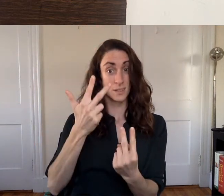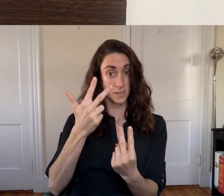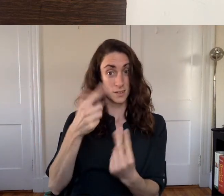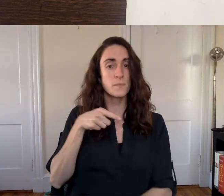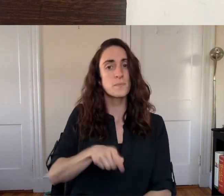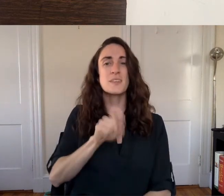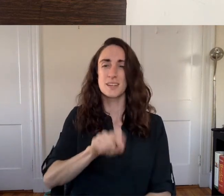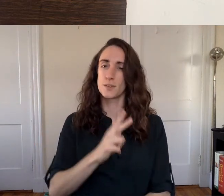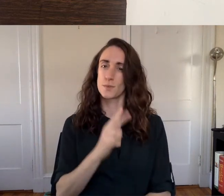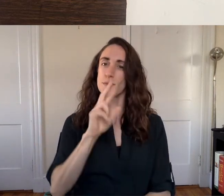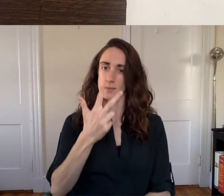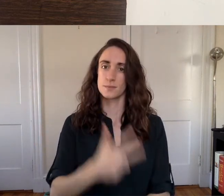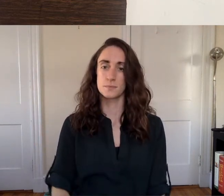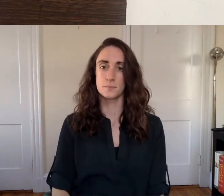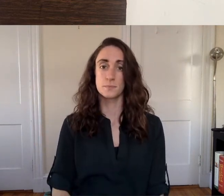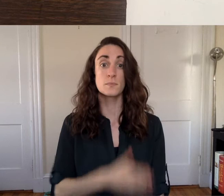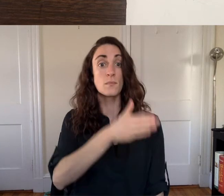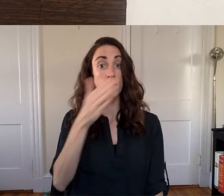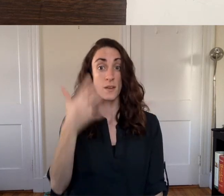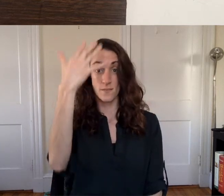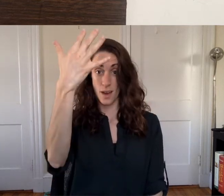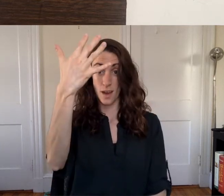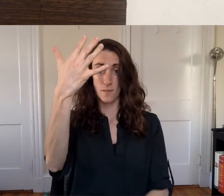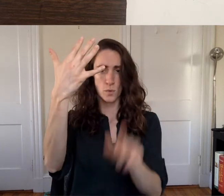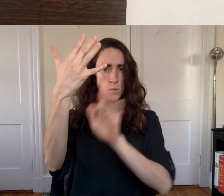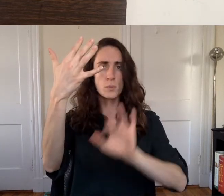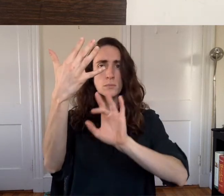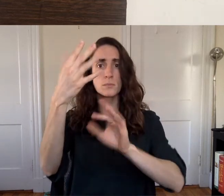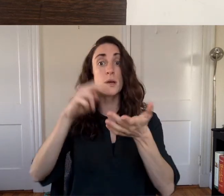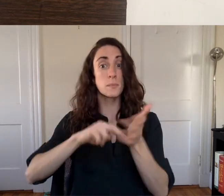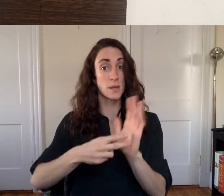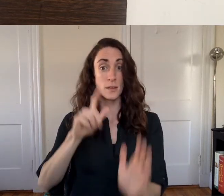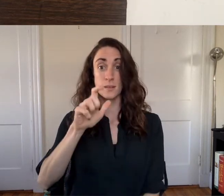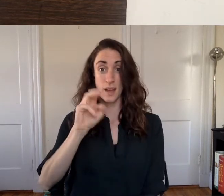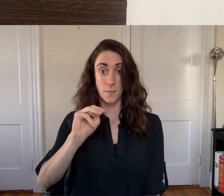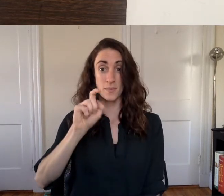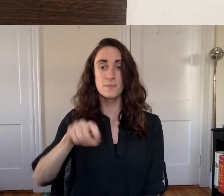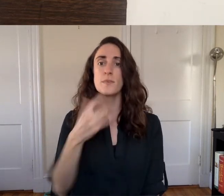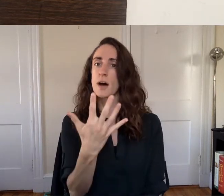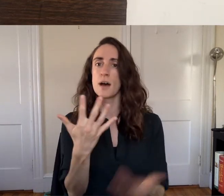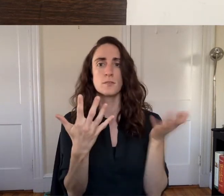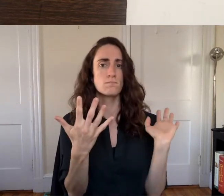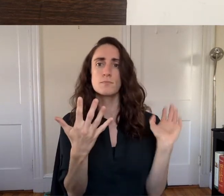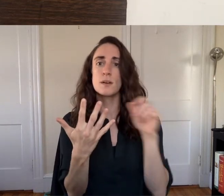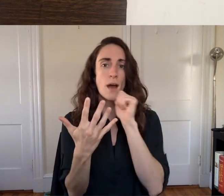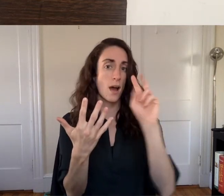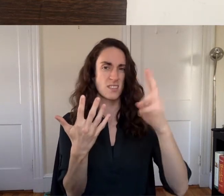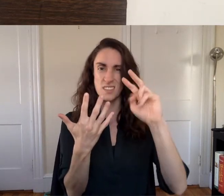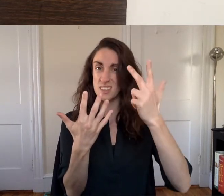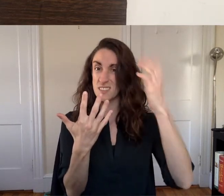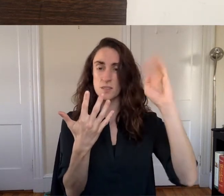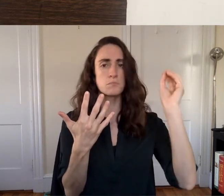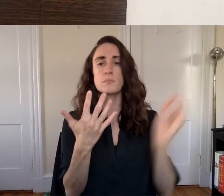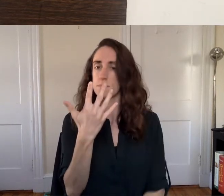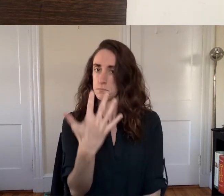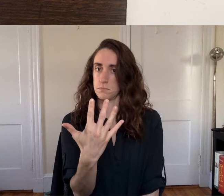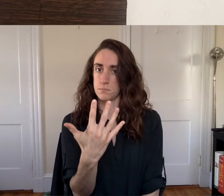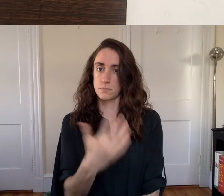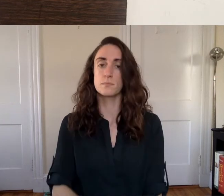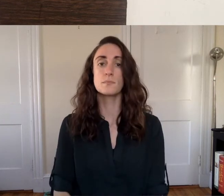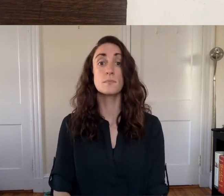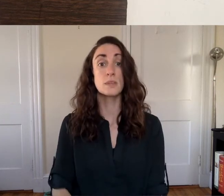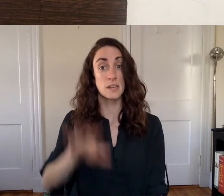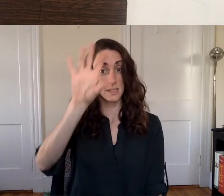them simultaneously, we just need enough for either one. You can see that one prime factorization has a 5 and the other doesn't, so we just need one